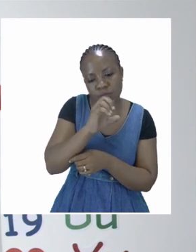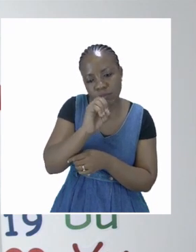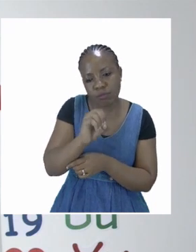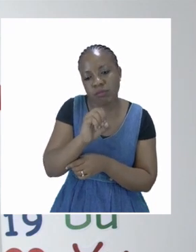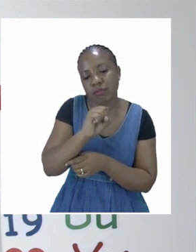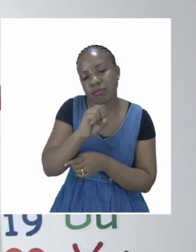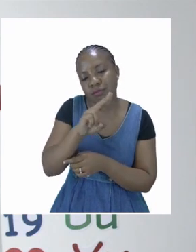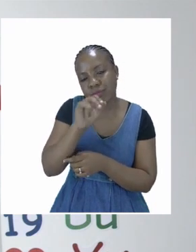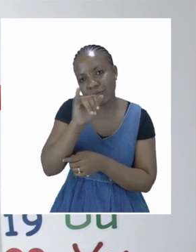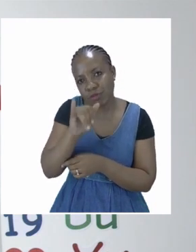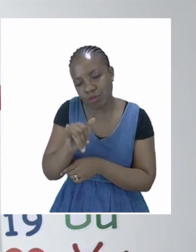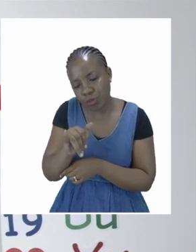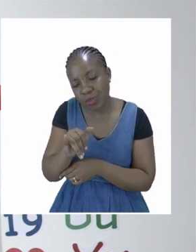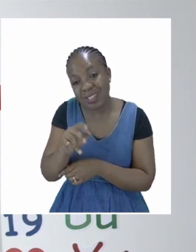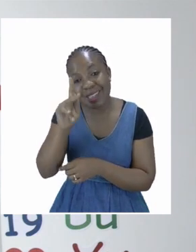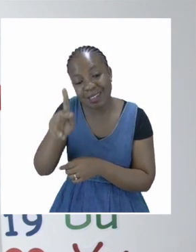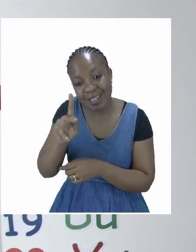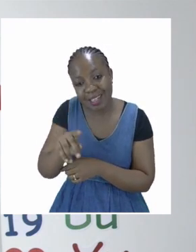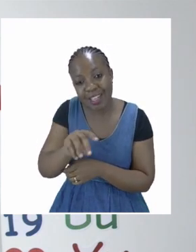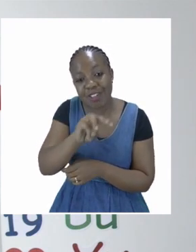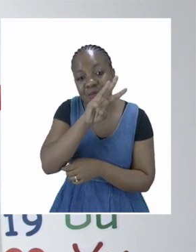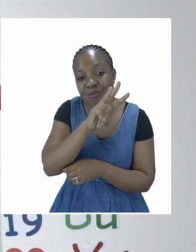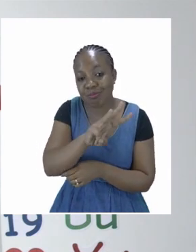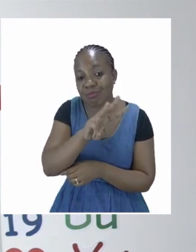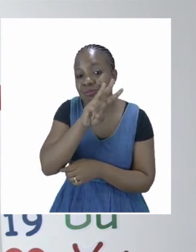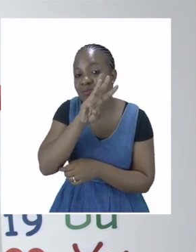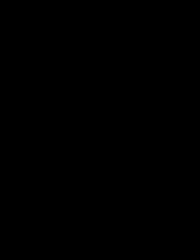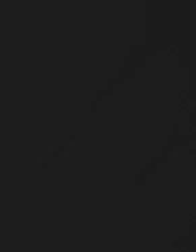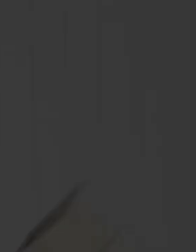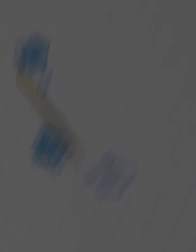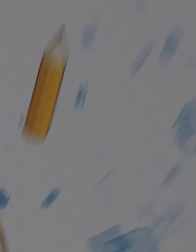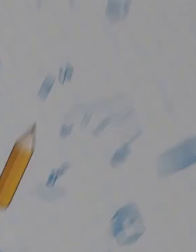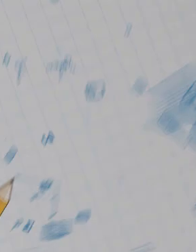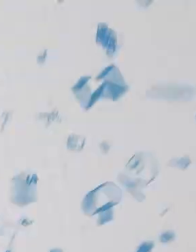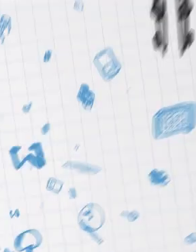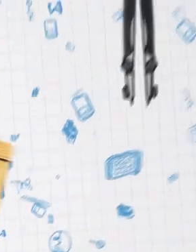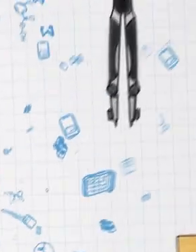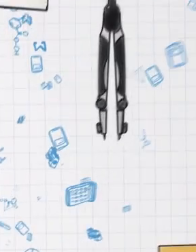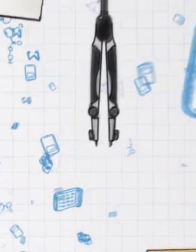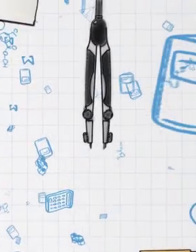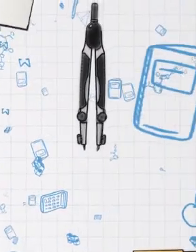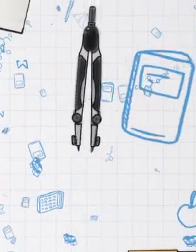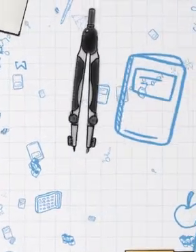our website, Zoshi Online.